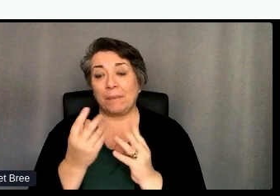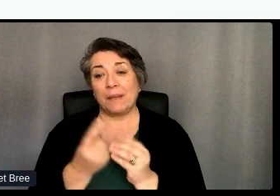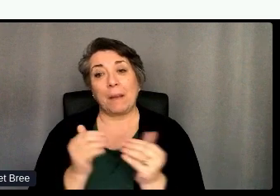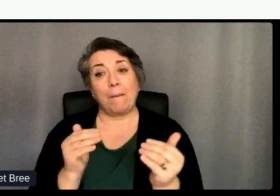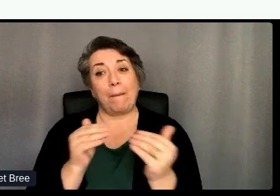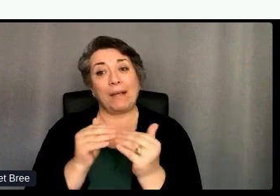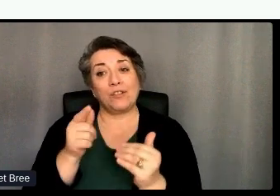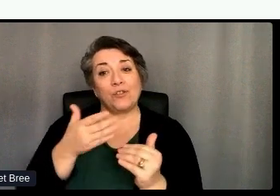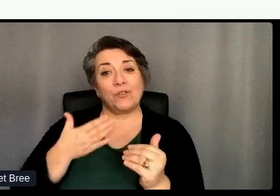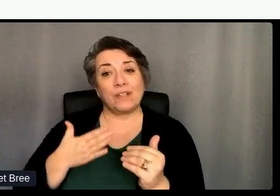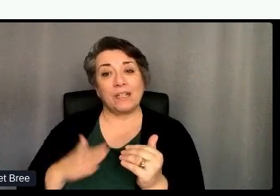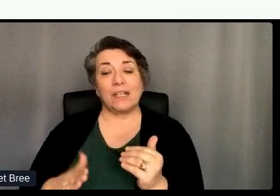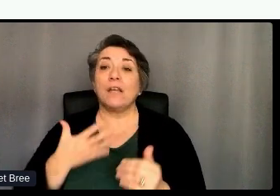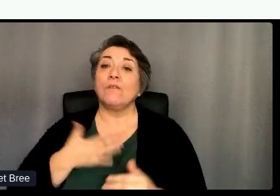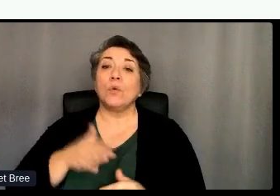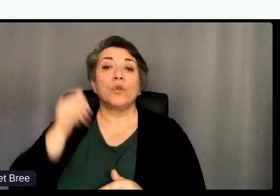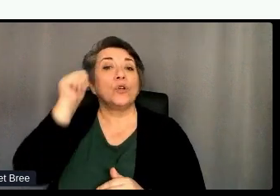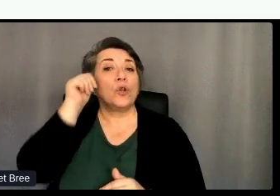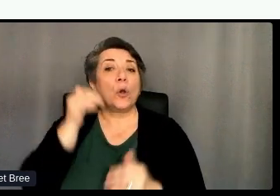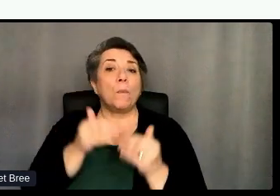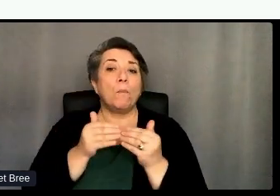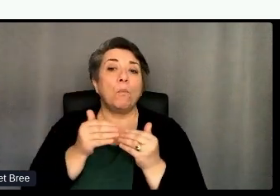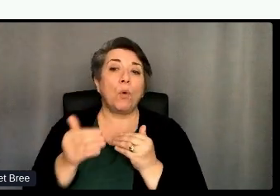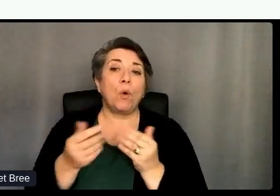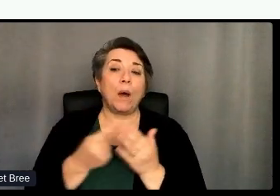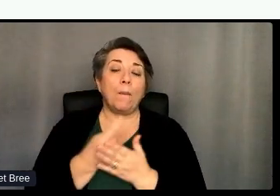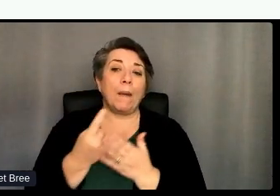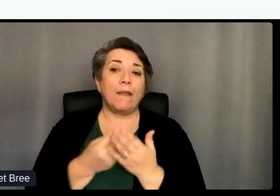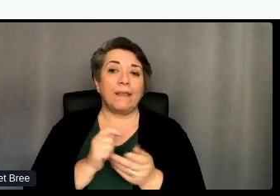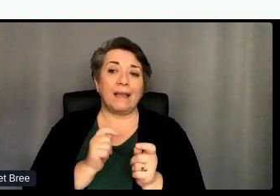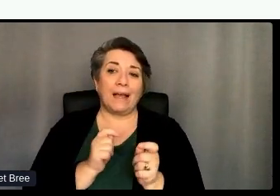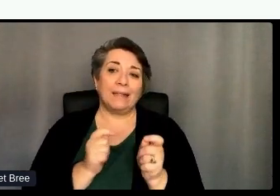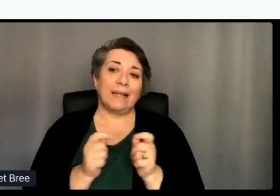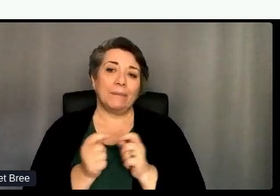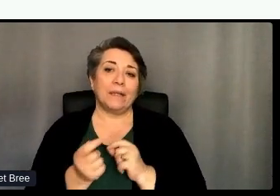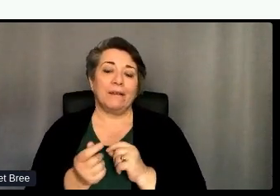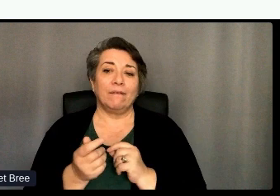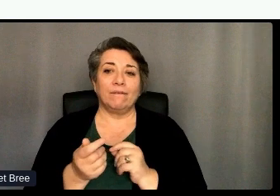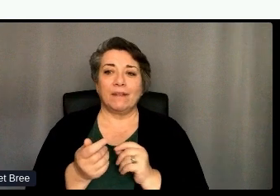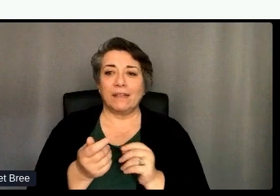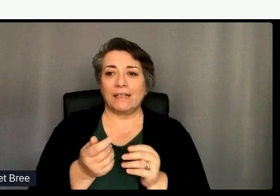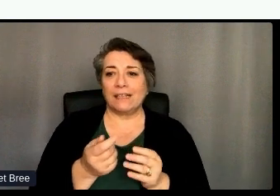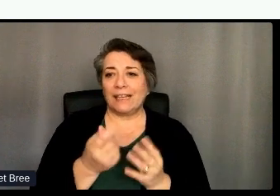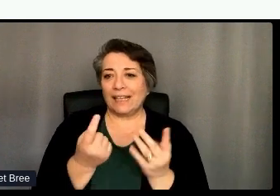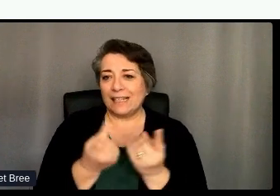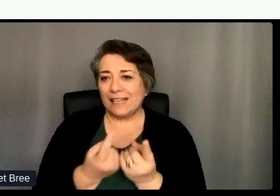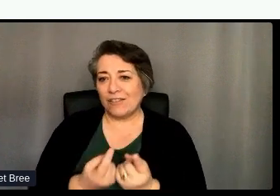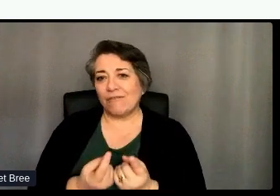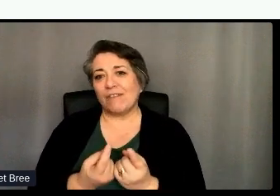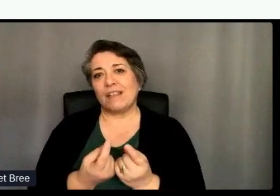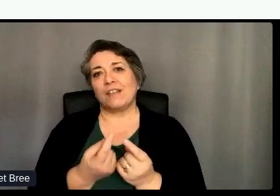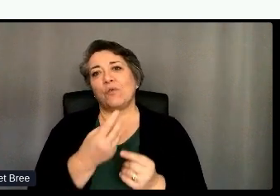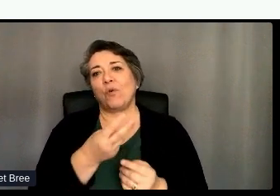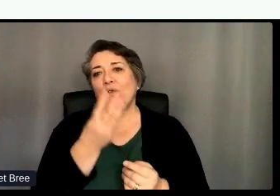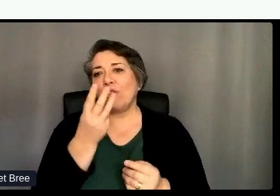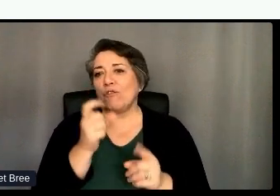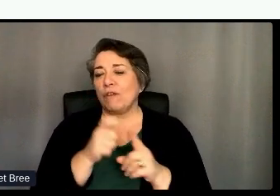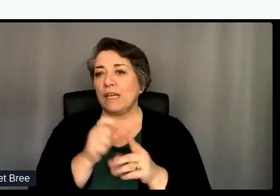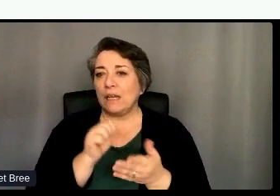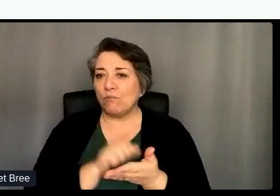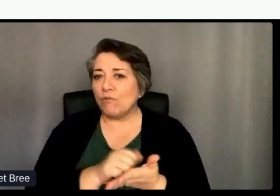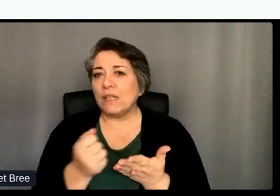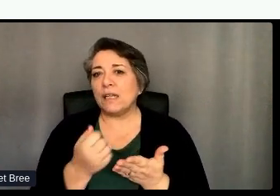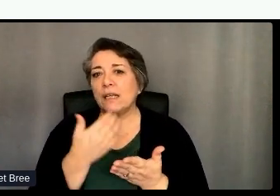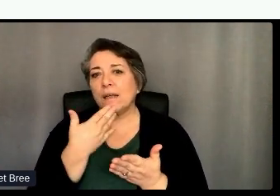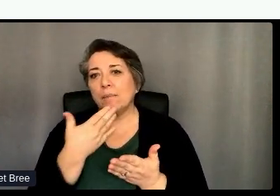And if you'd like to learn more about the adaptive accessories, how they work, about 3D printing, or any other accessible accessories we offer, please